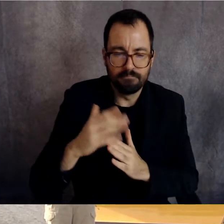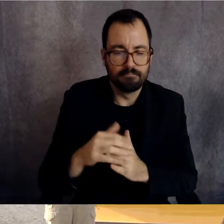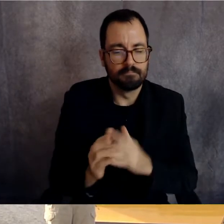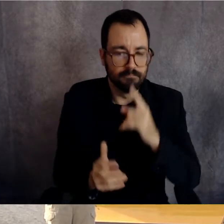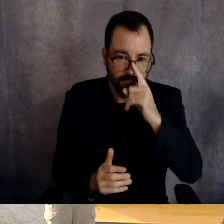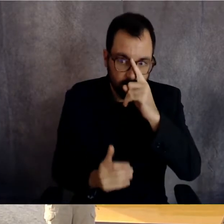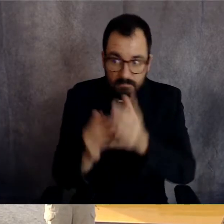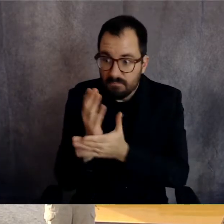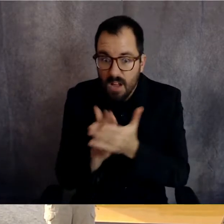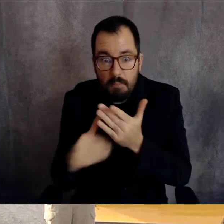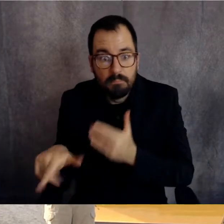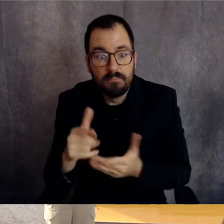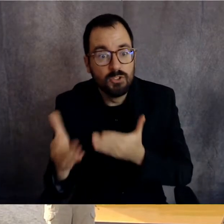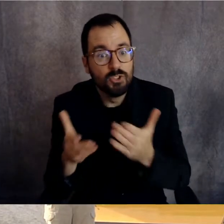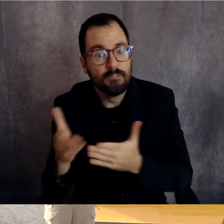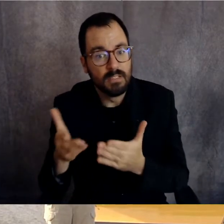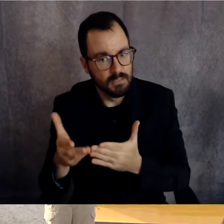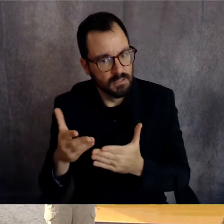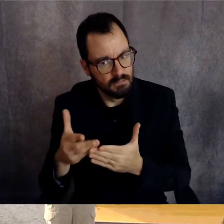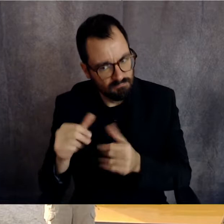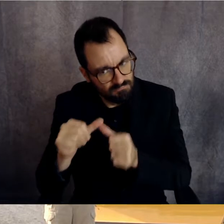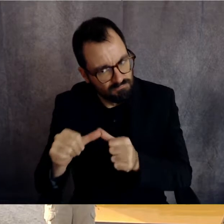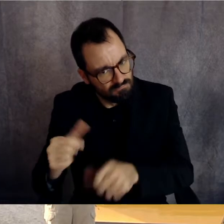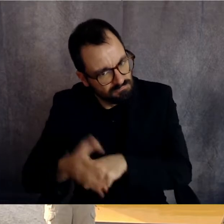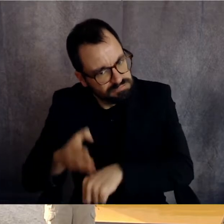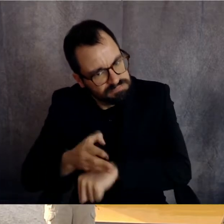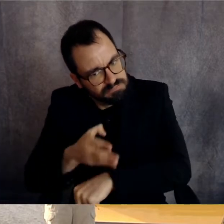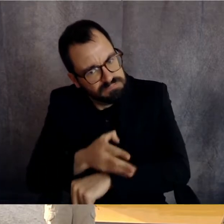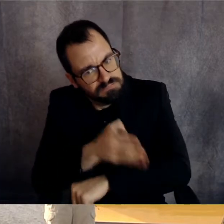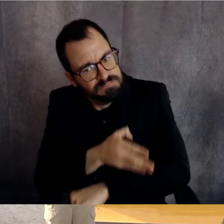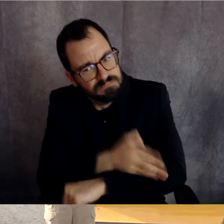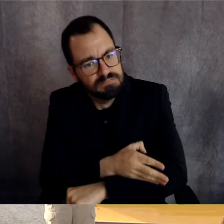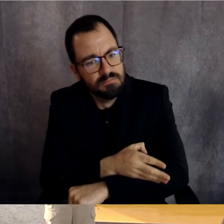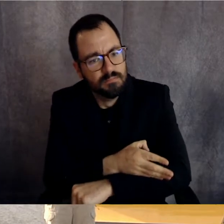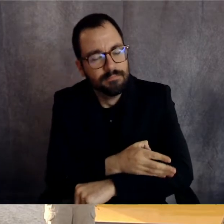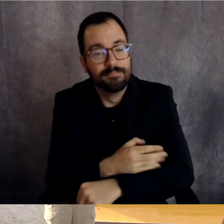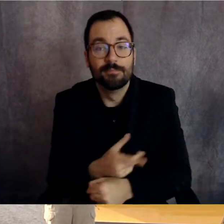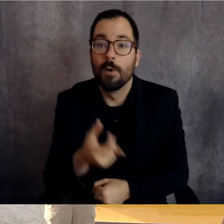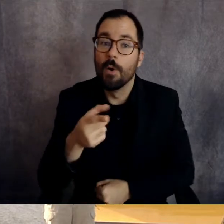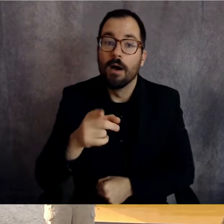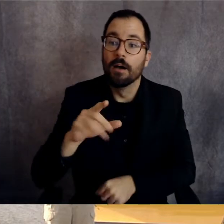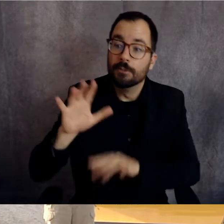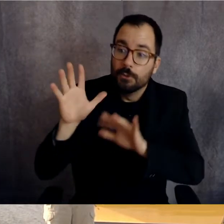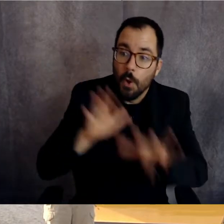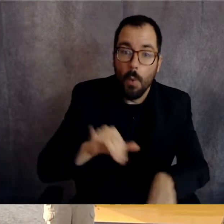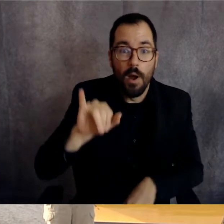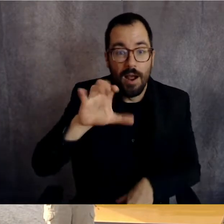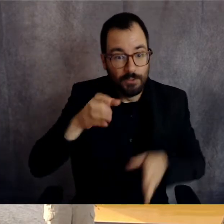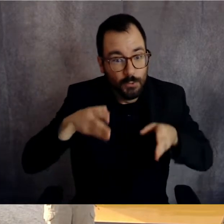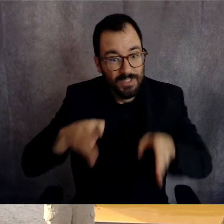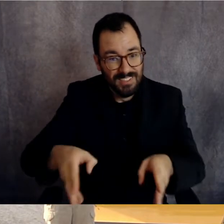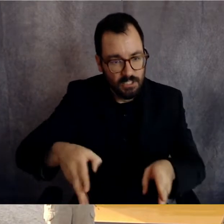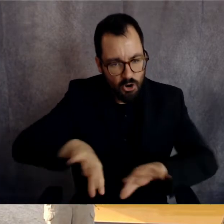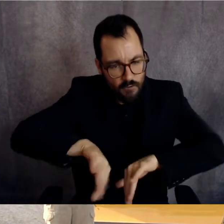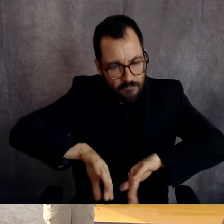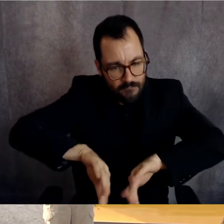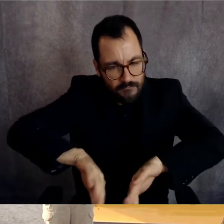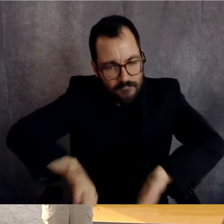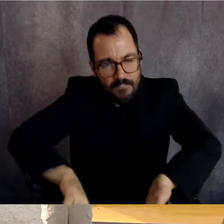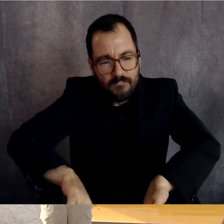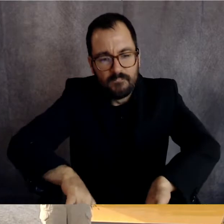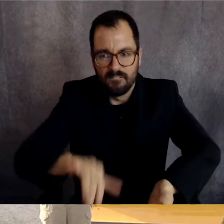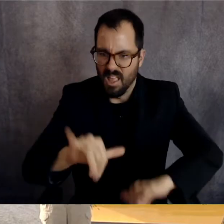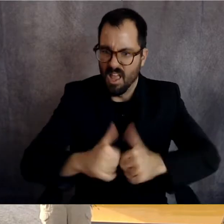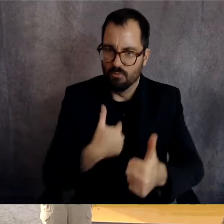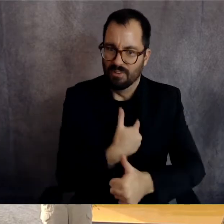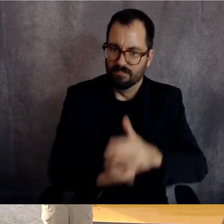those delivery services every single day. Getting snow and ice off the street is how we keep our city running. In